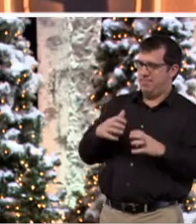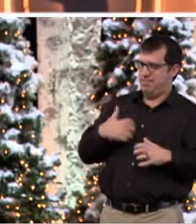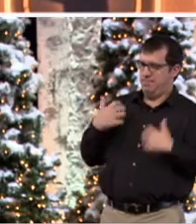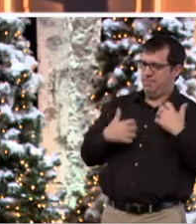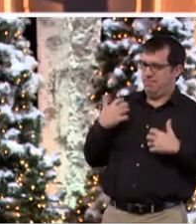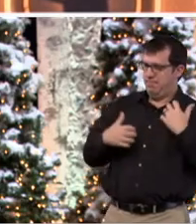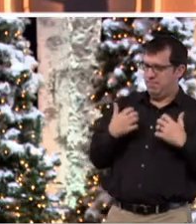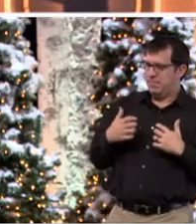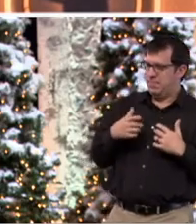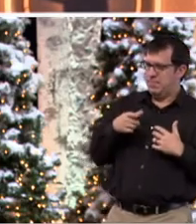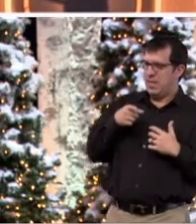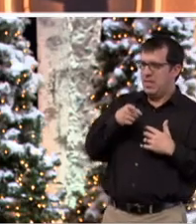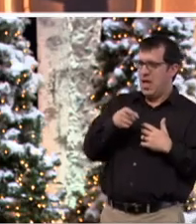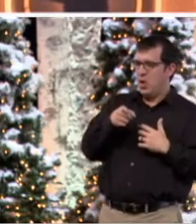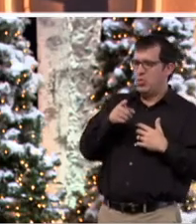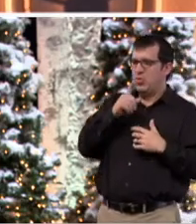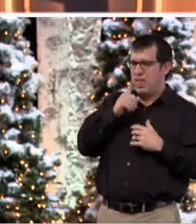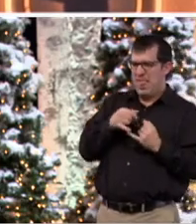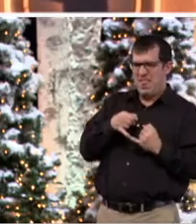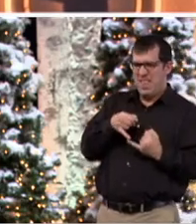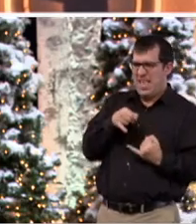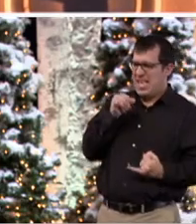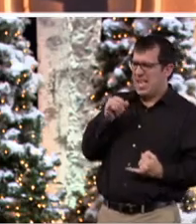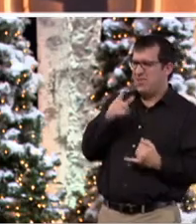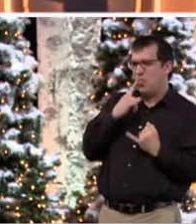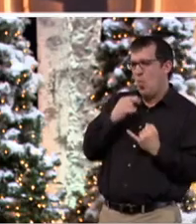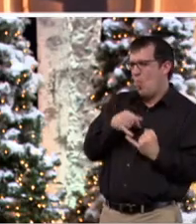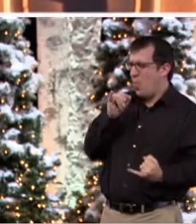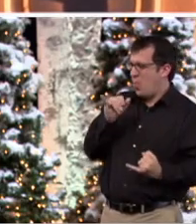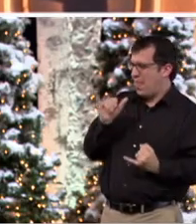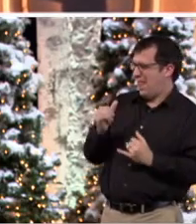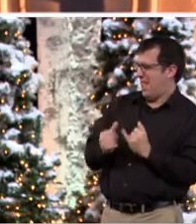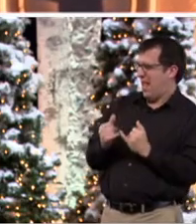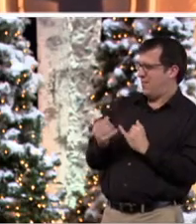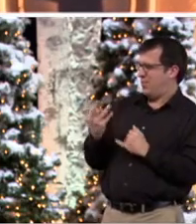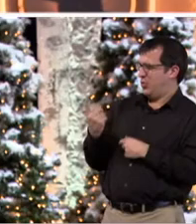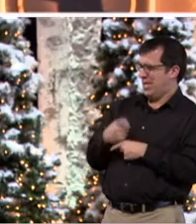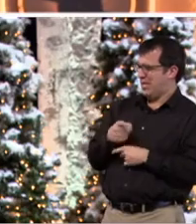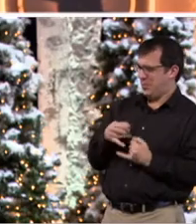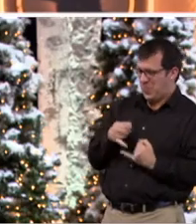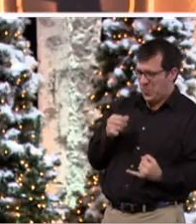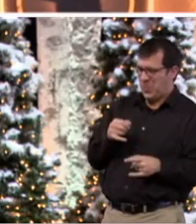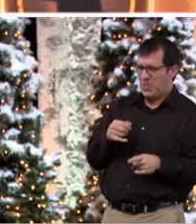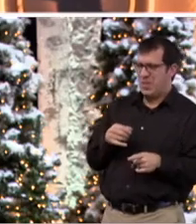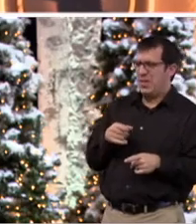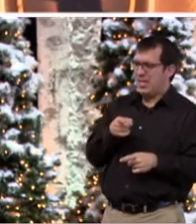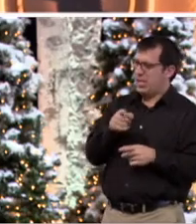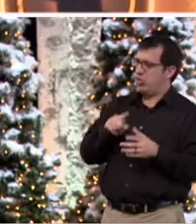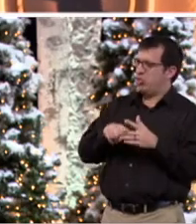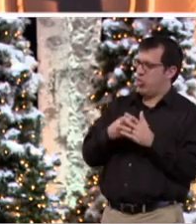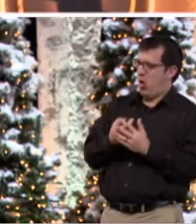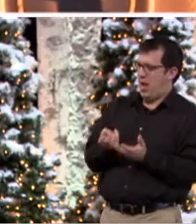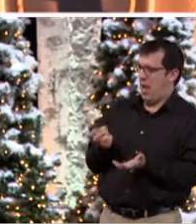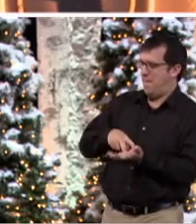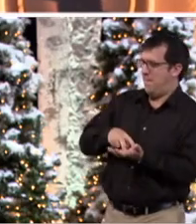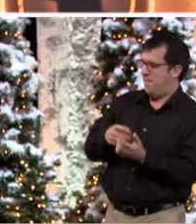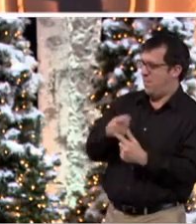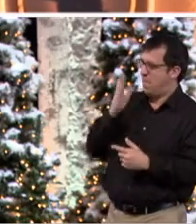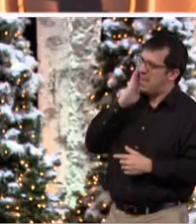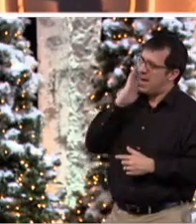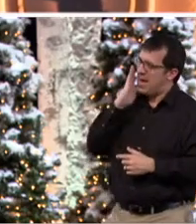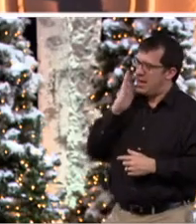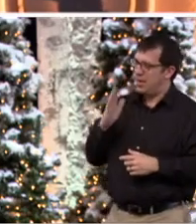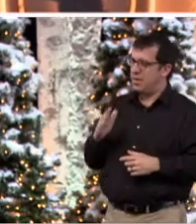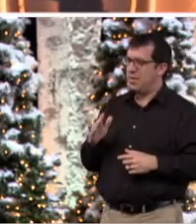Gandhi looked in his last days, very, very skin and bones. And he started trying to get out of bed.